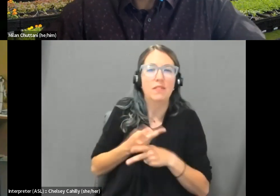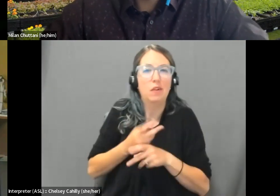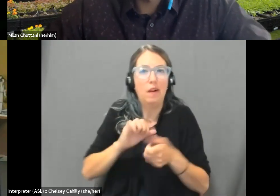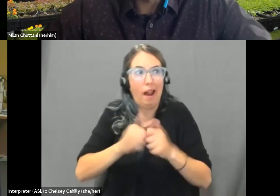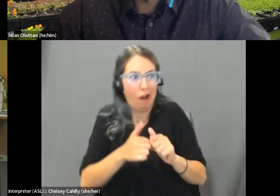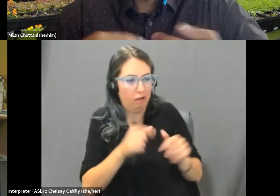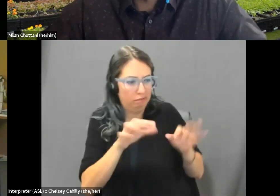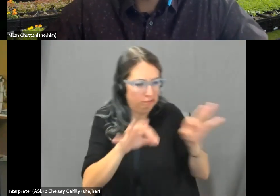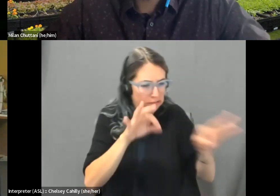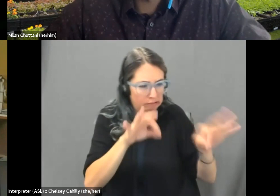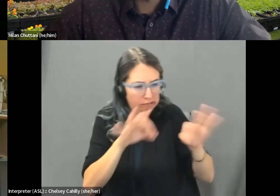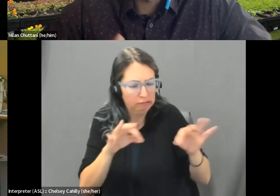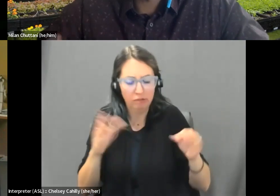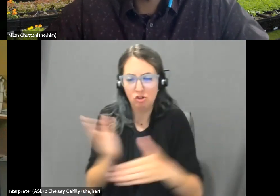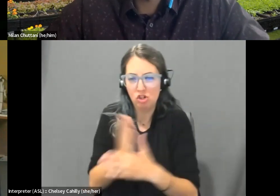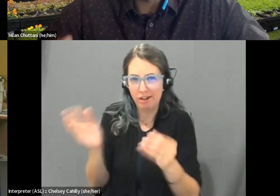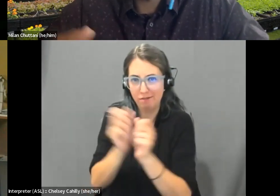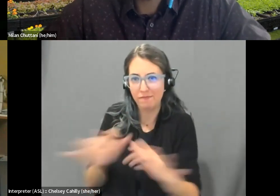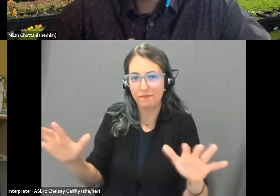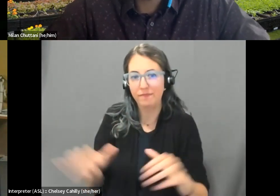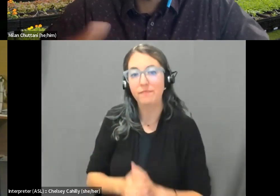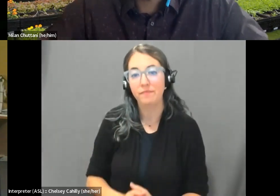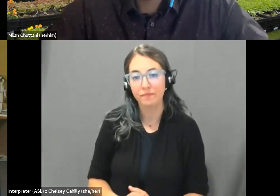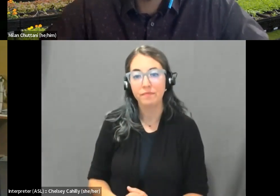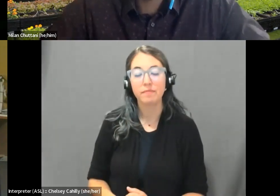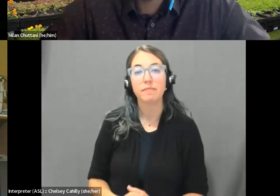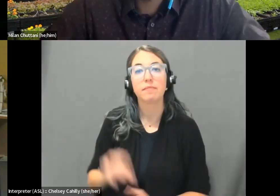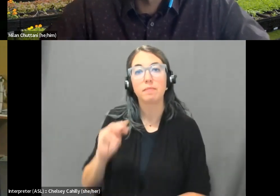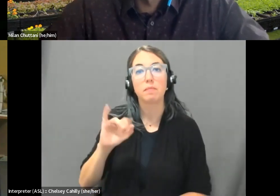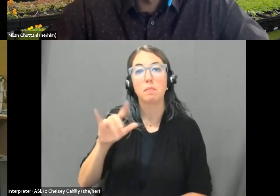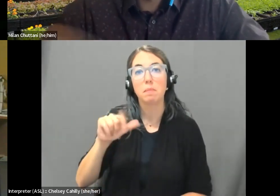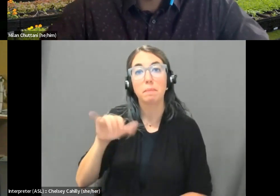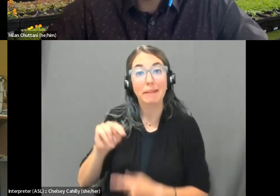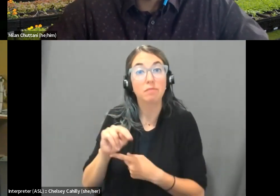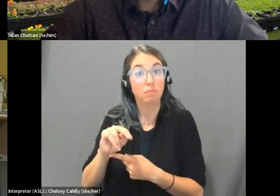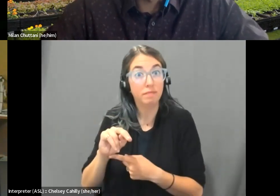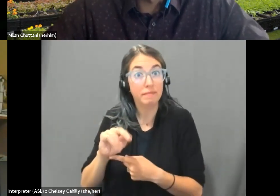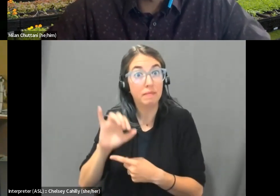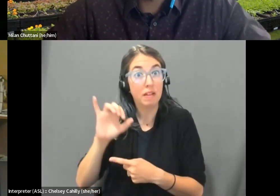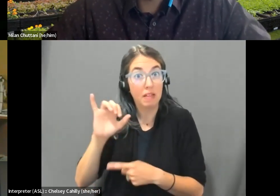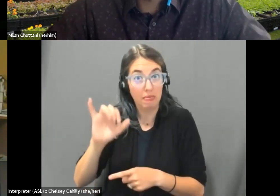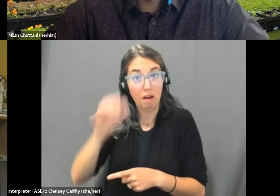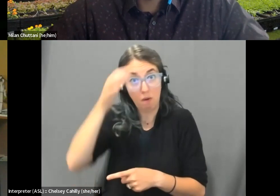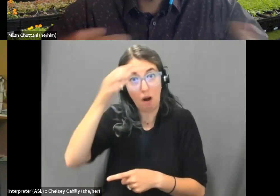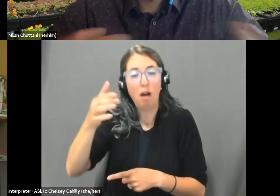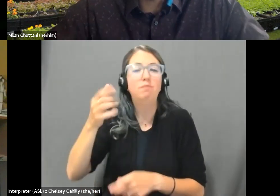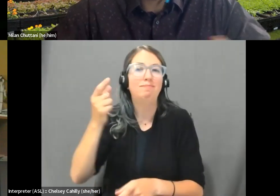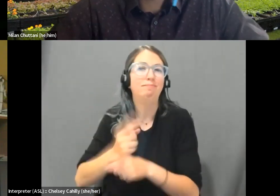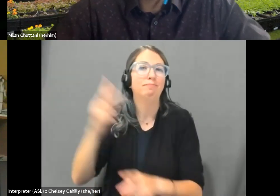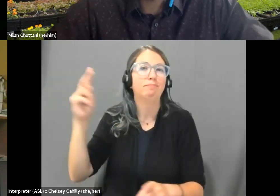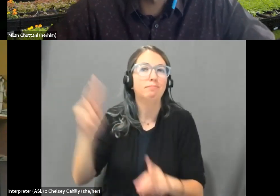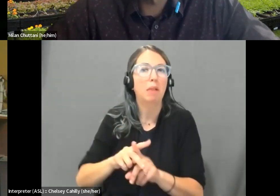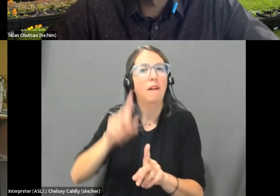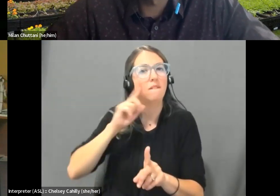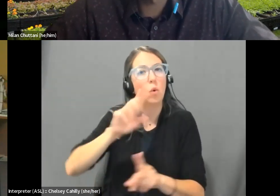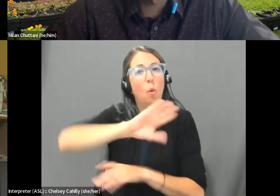For us, the same applies around the consent process being critical to all data, like dissemination